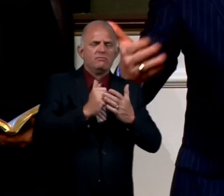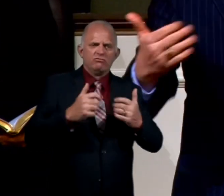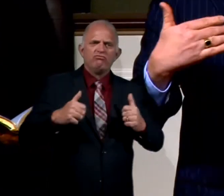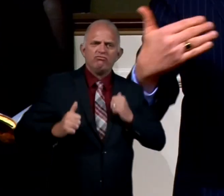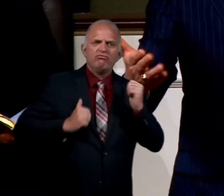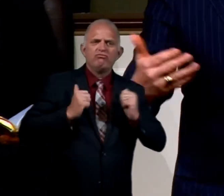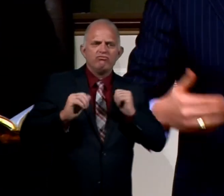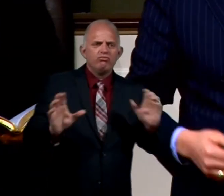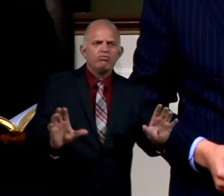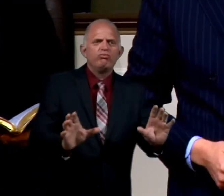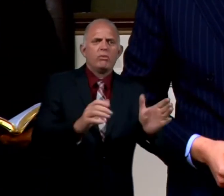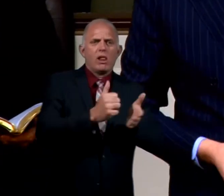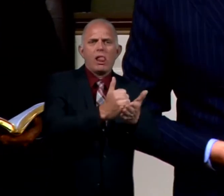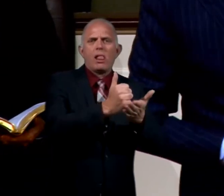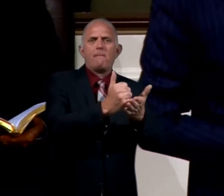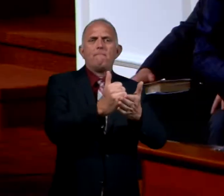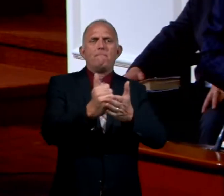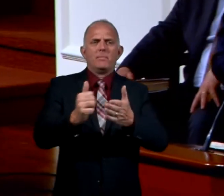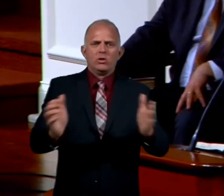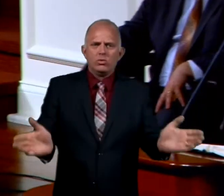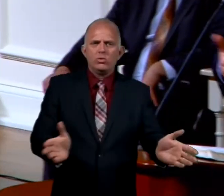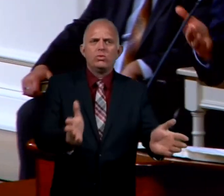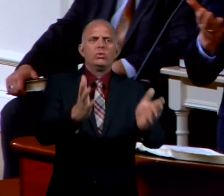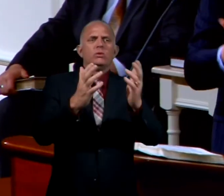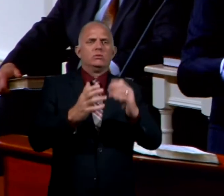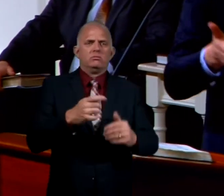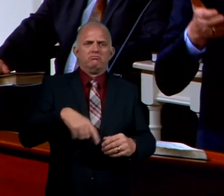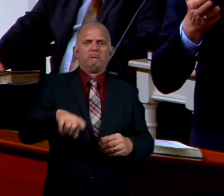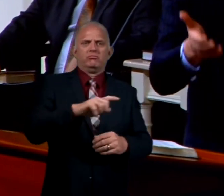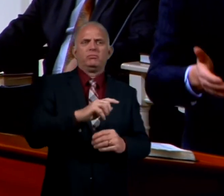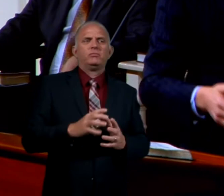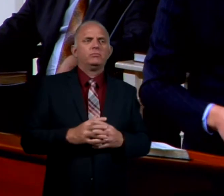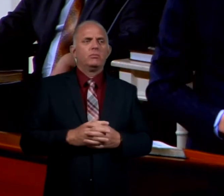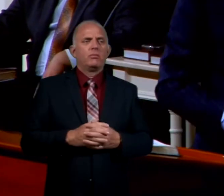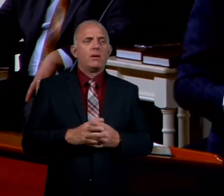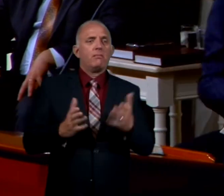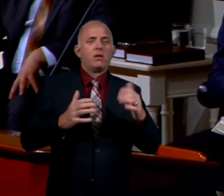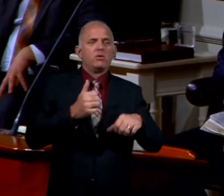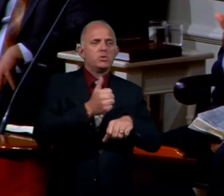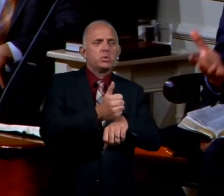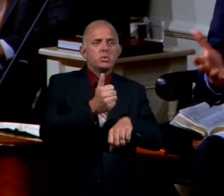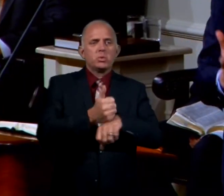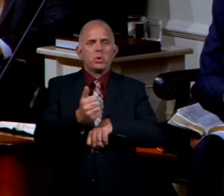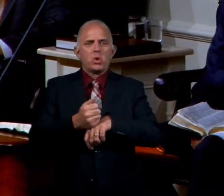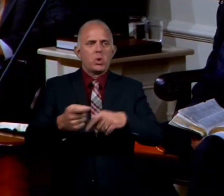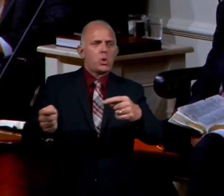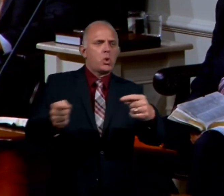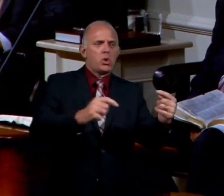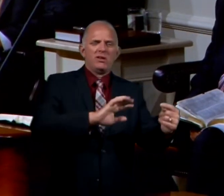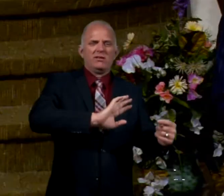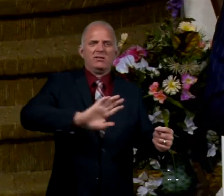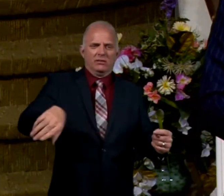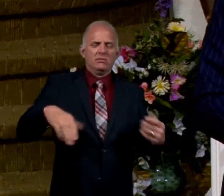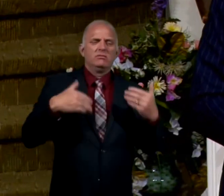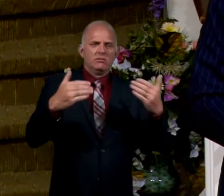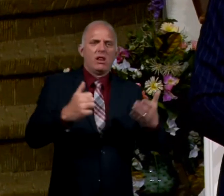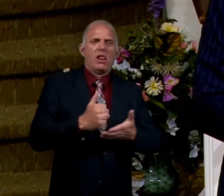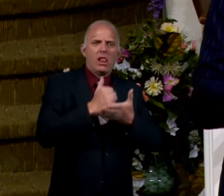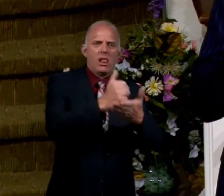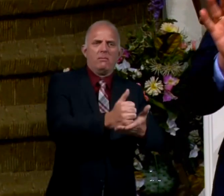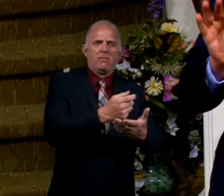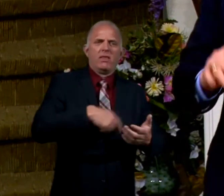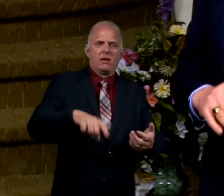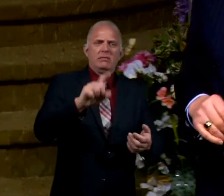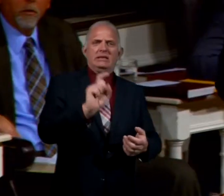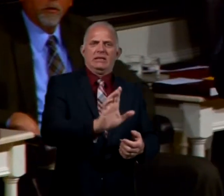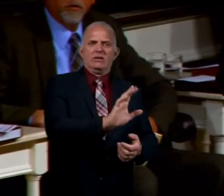and go between them and those who are accusing or hurting them. Step up and help someone who needs help. That